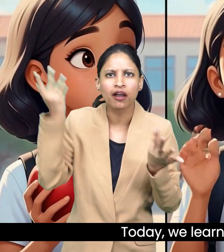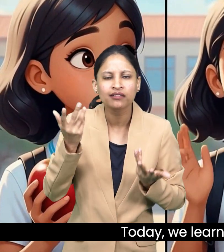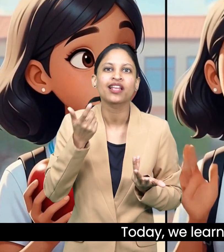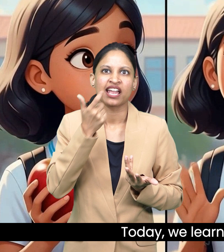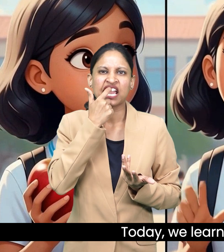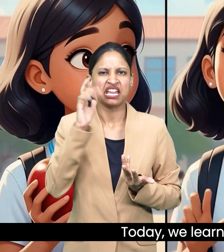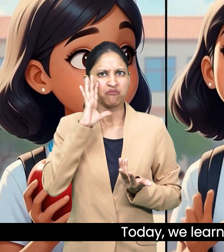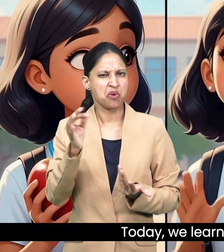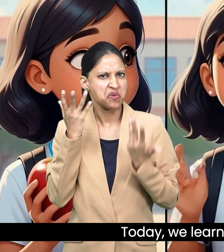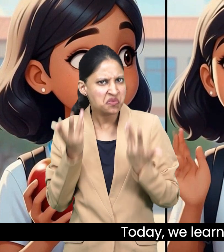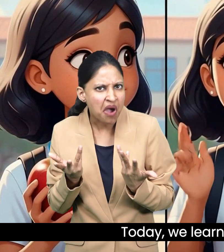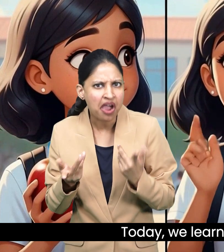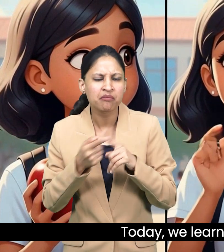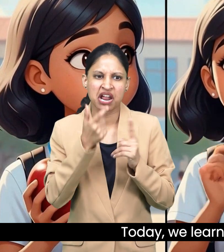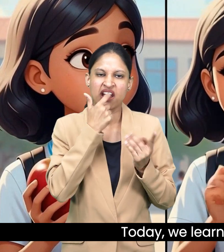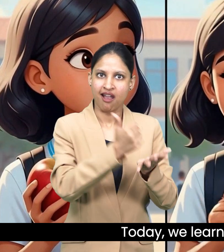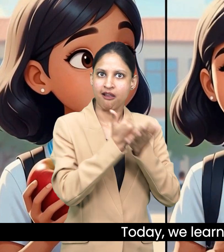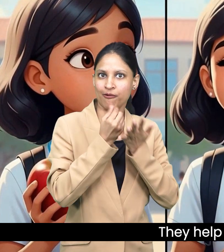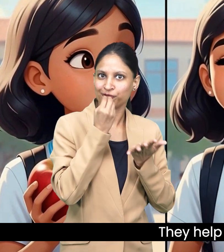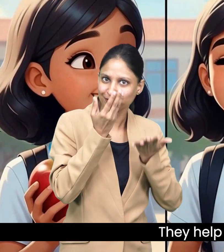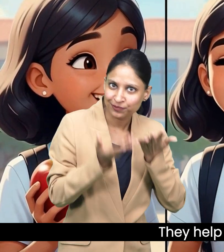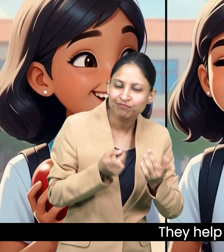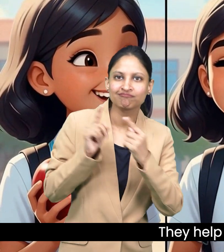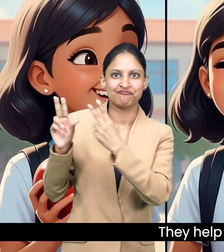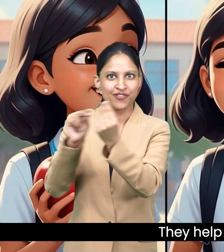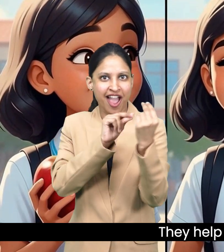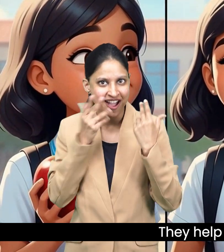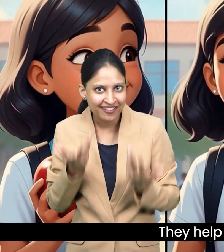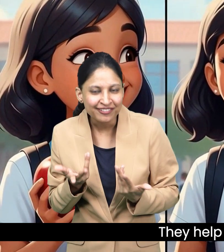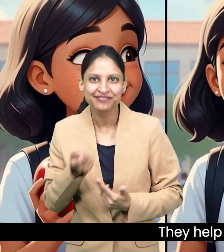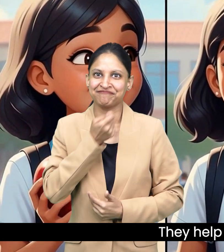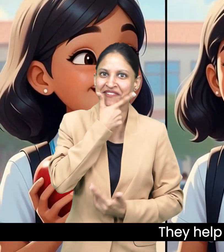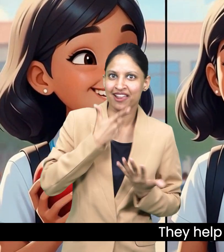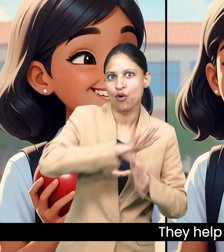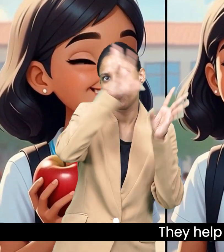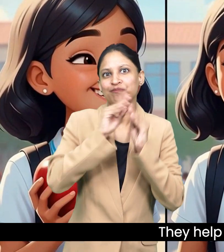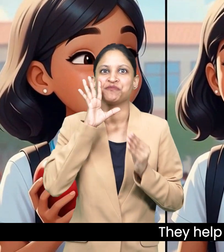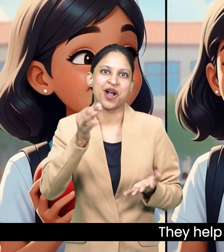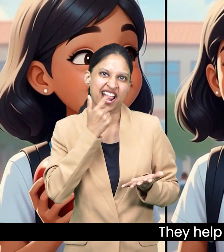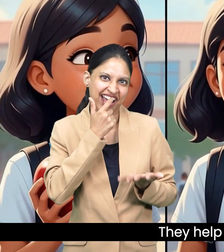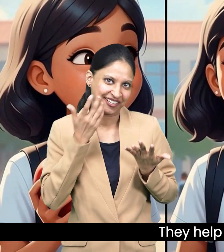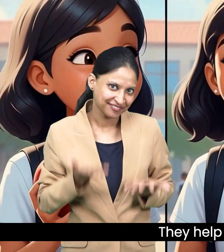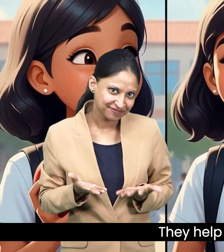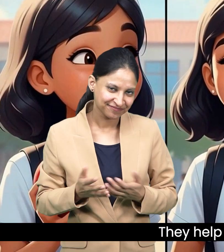Today, we learned why teeth are important. They help us eat, talk and smile.